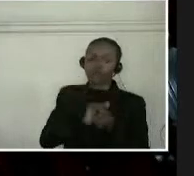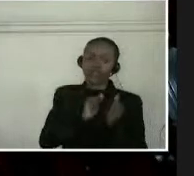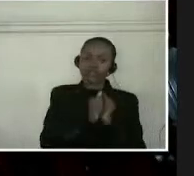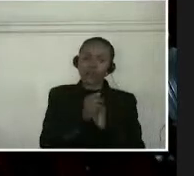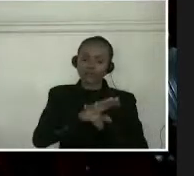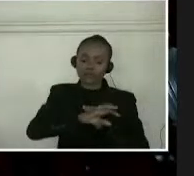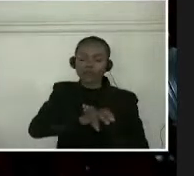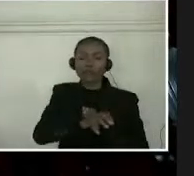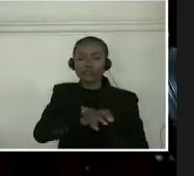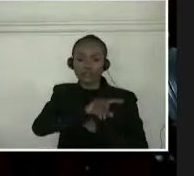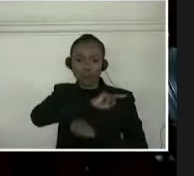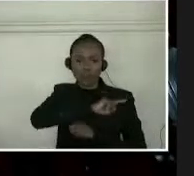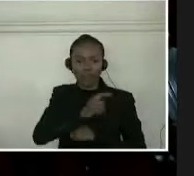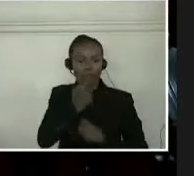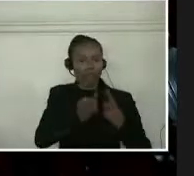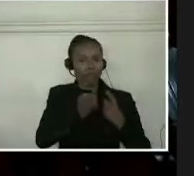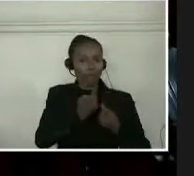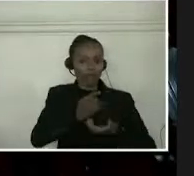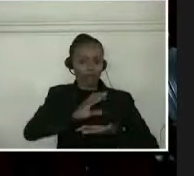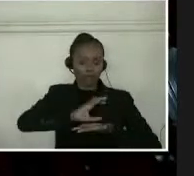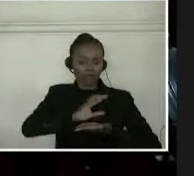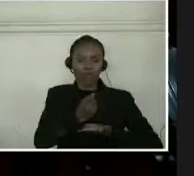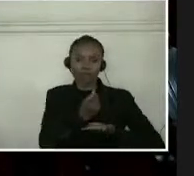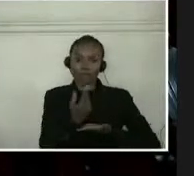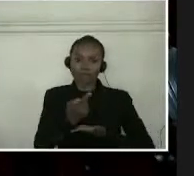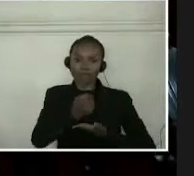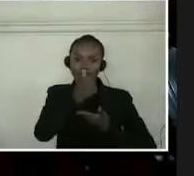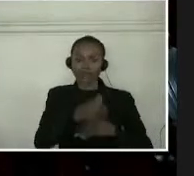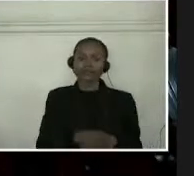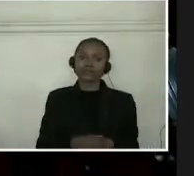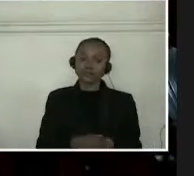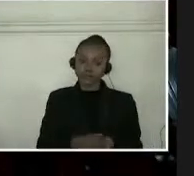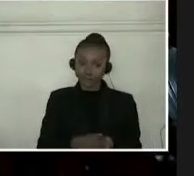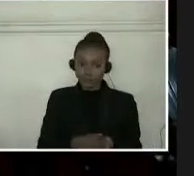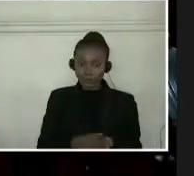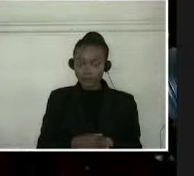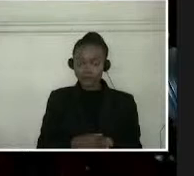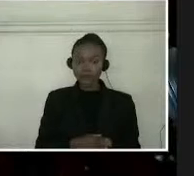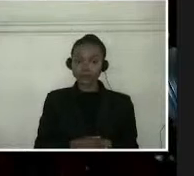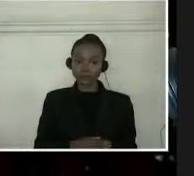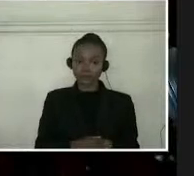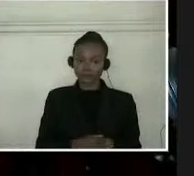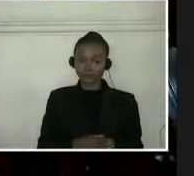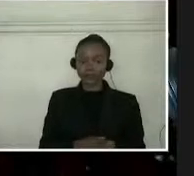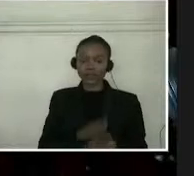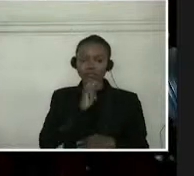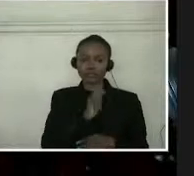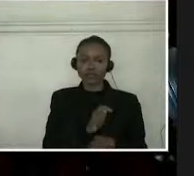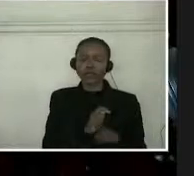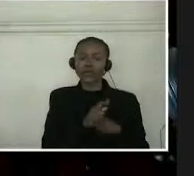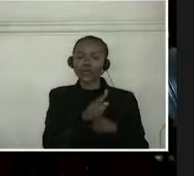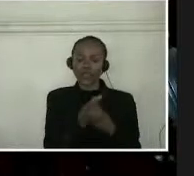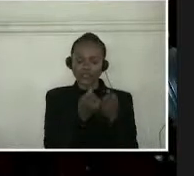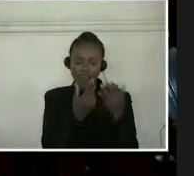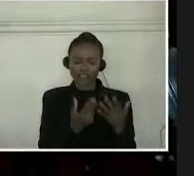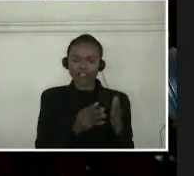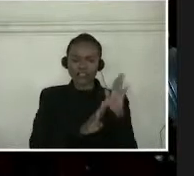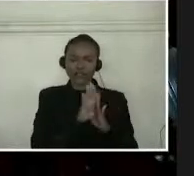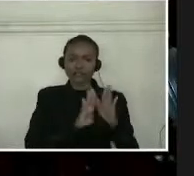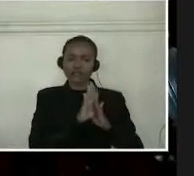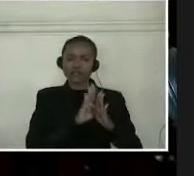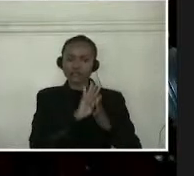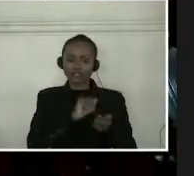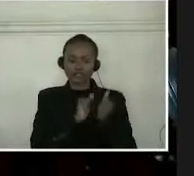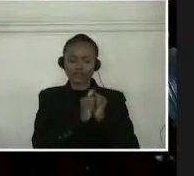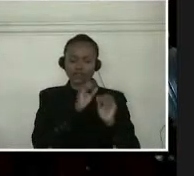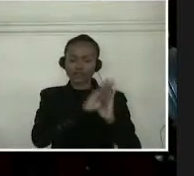the province the merger of the two departments does not bring any magic wand with it that will infuse financial improvement into sports programs in the